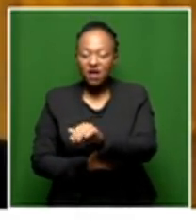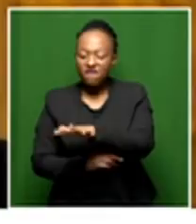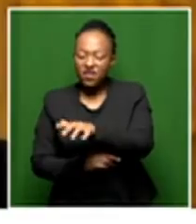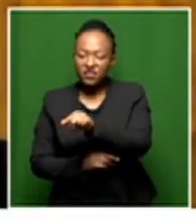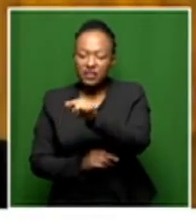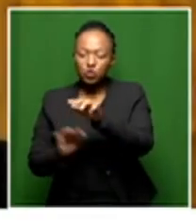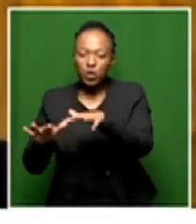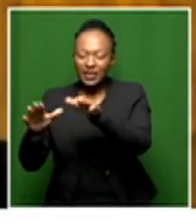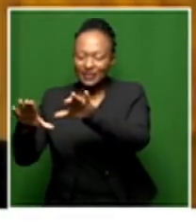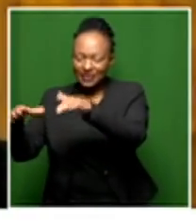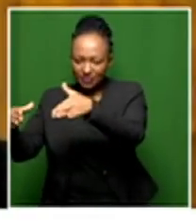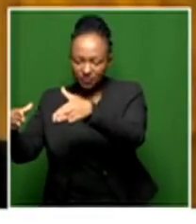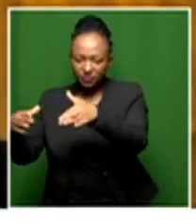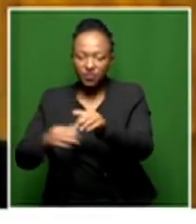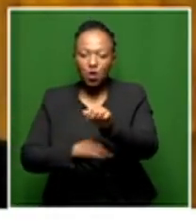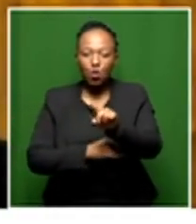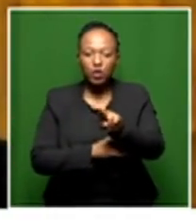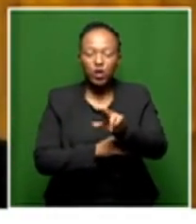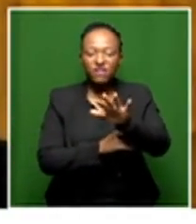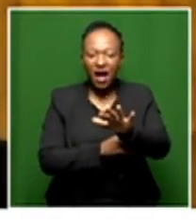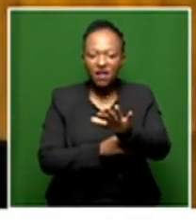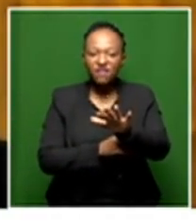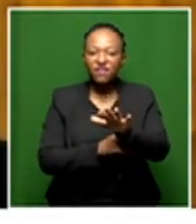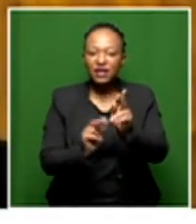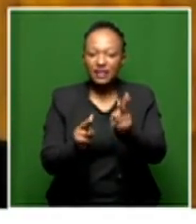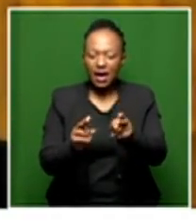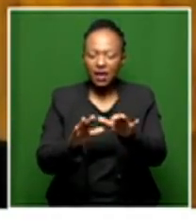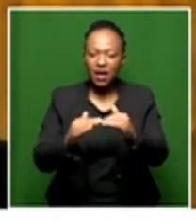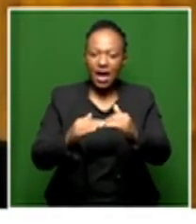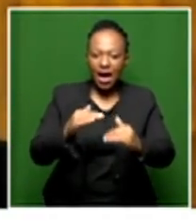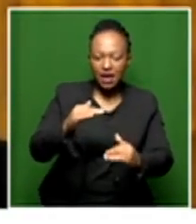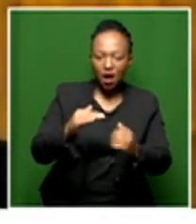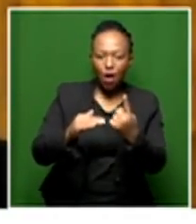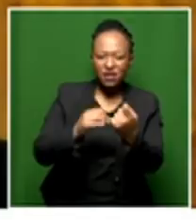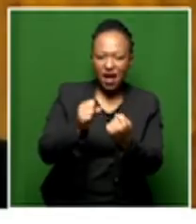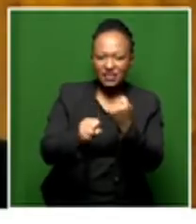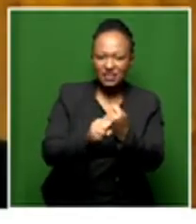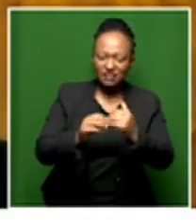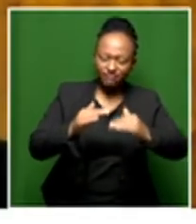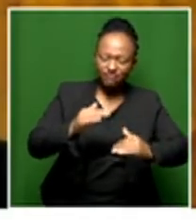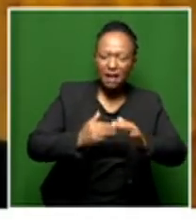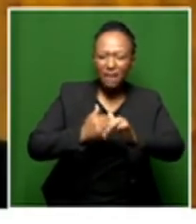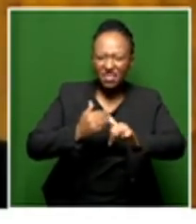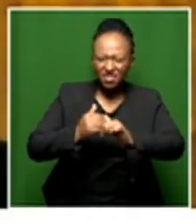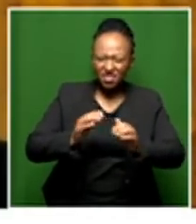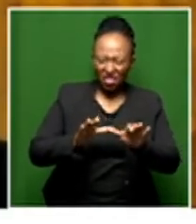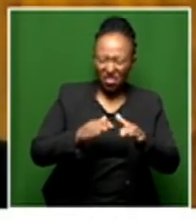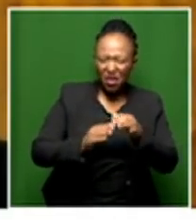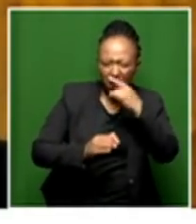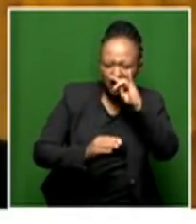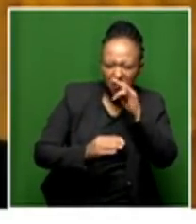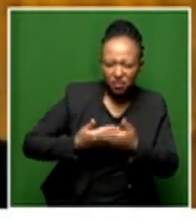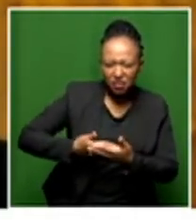15 and 19 years old, and 125 were below the age of 1. What are we reading into this? Because, I